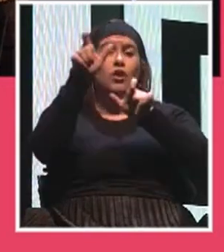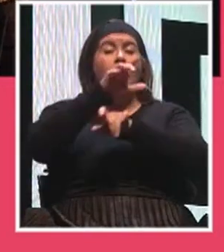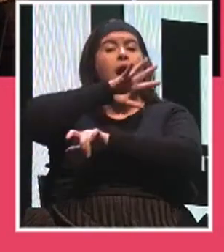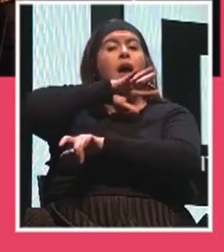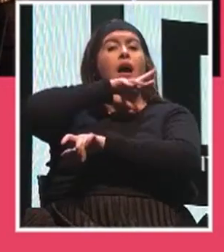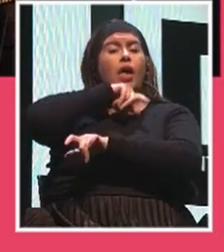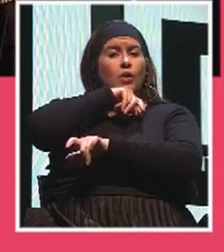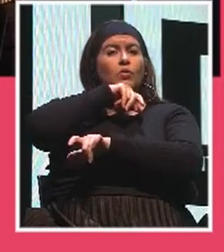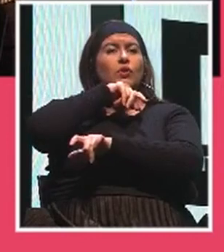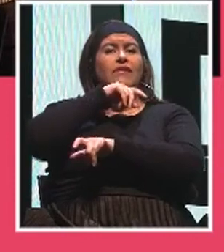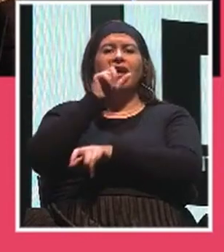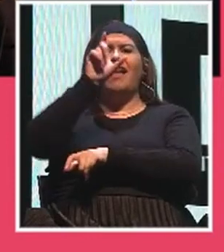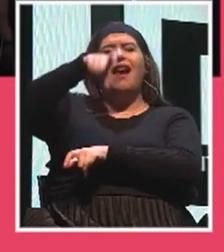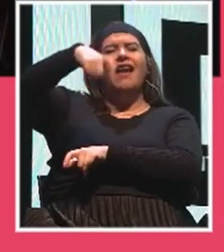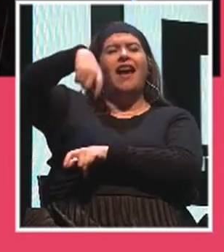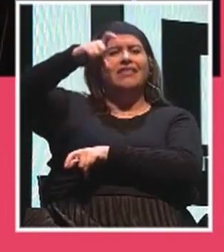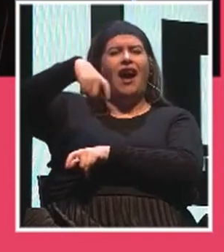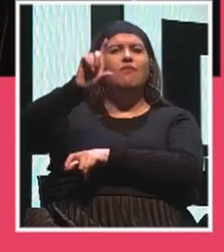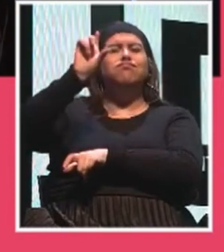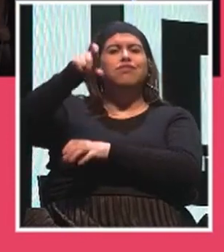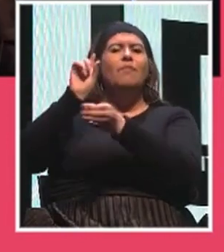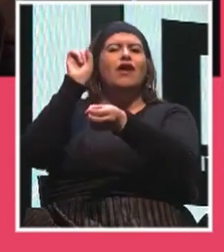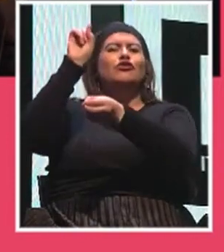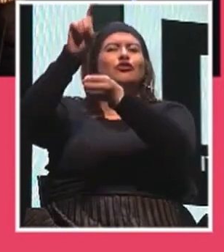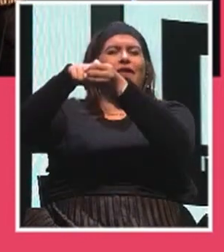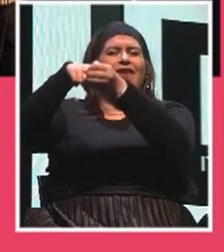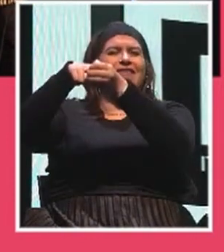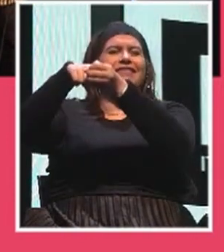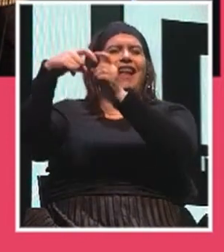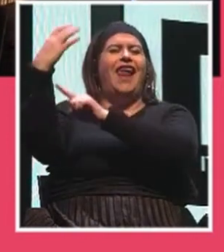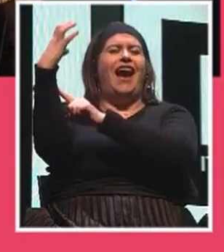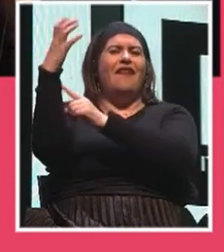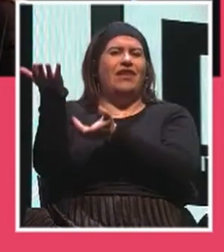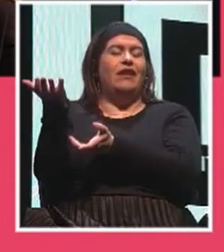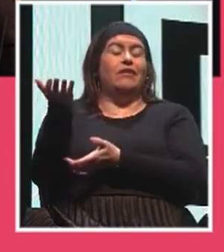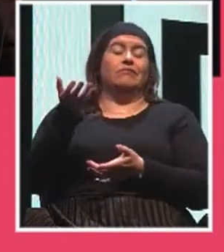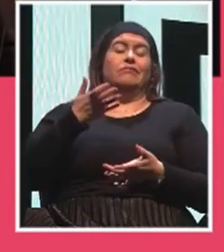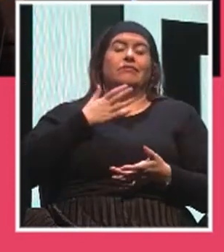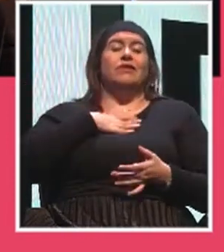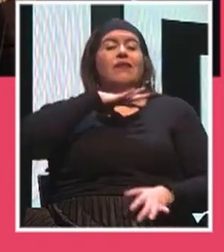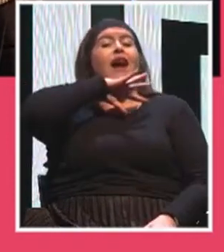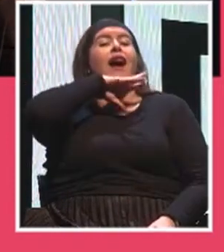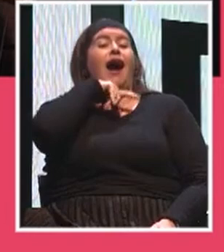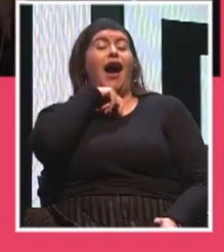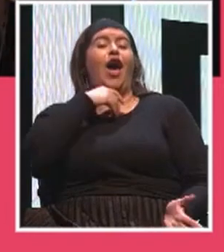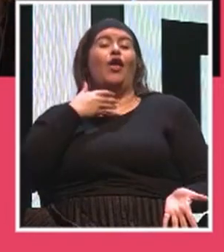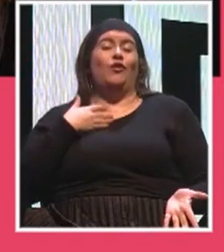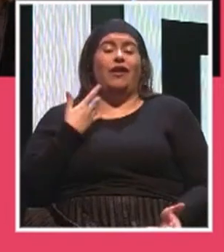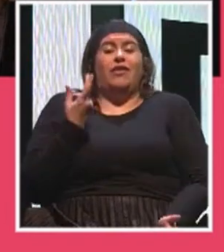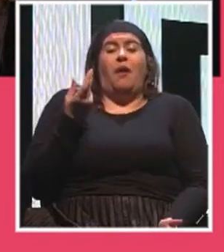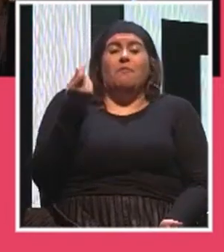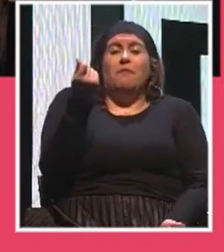get a subscription to cable. So they could presume that you were an adult and that you had money. You had